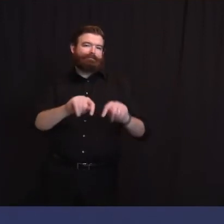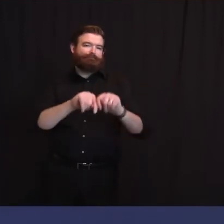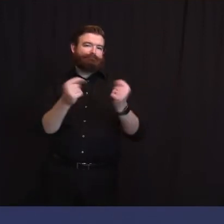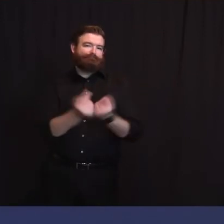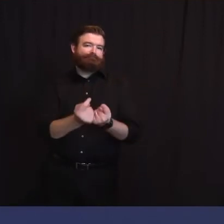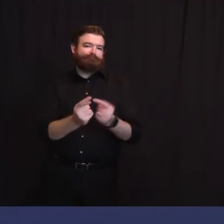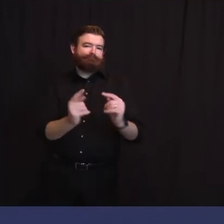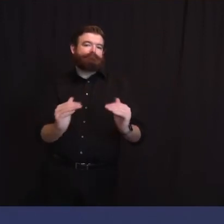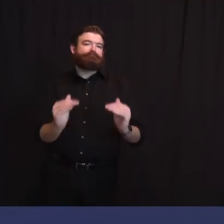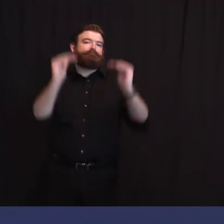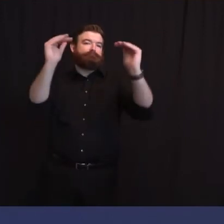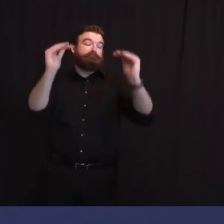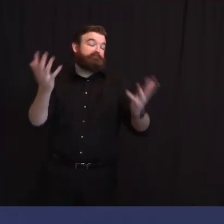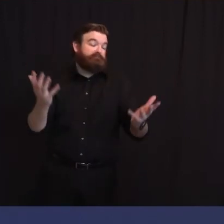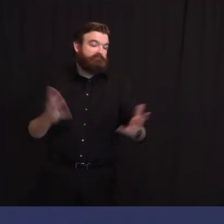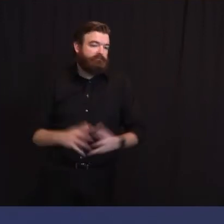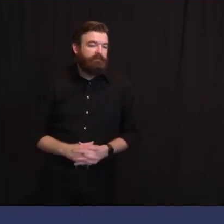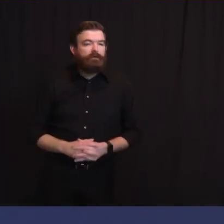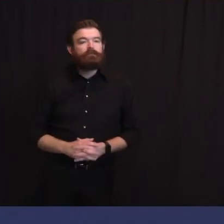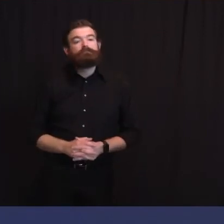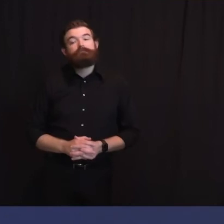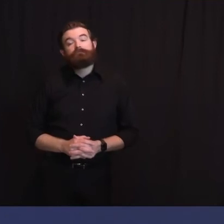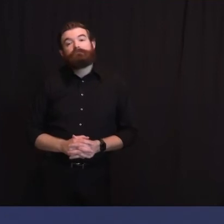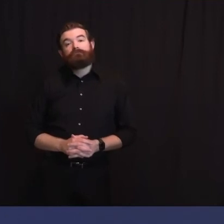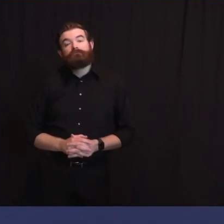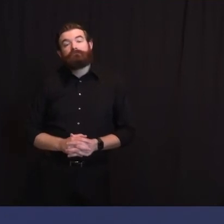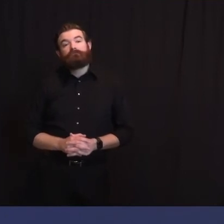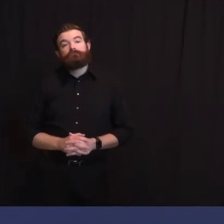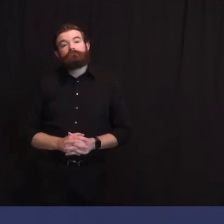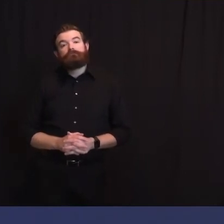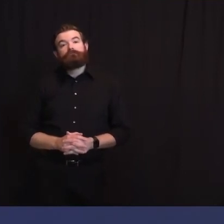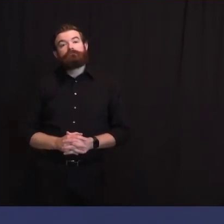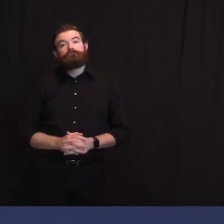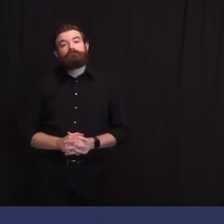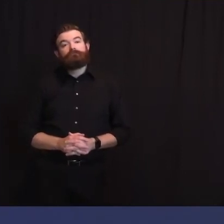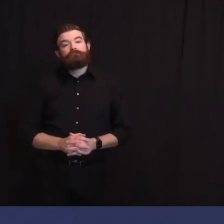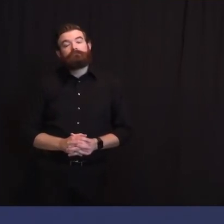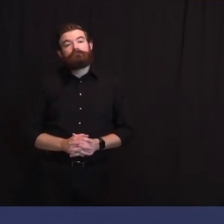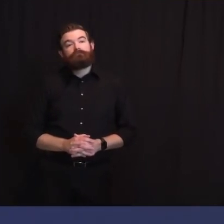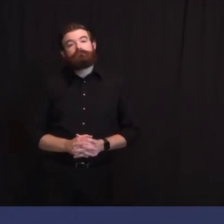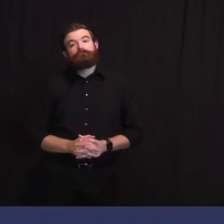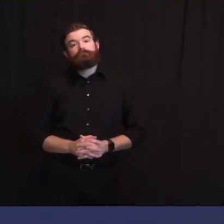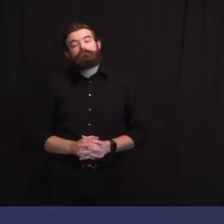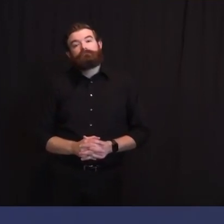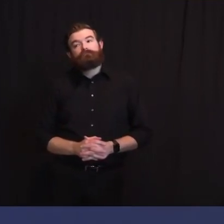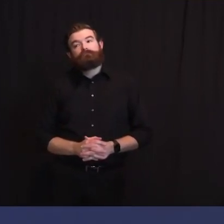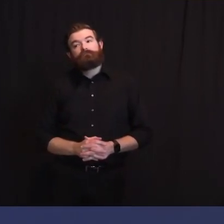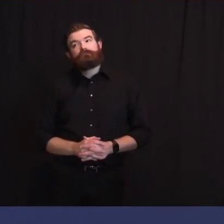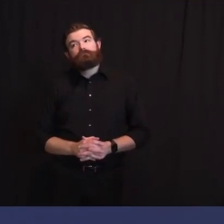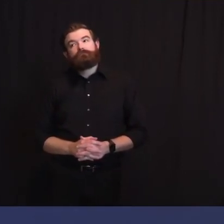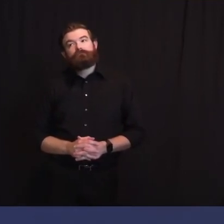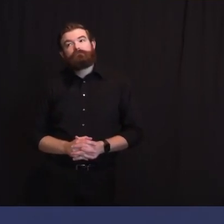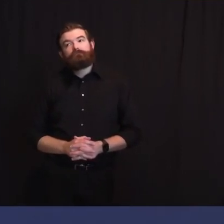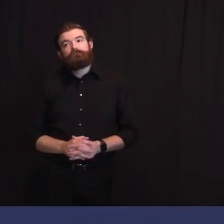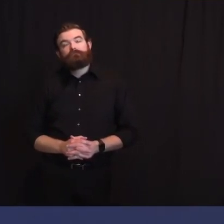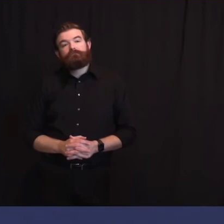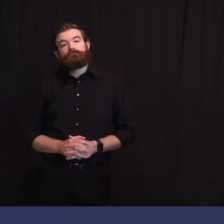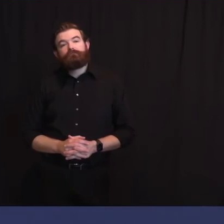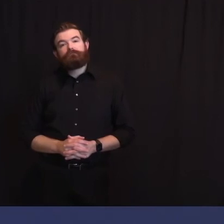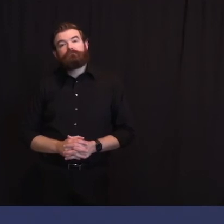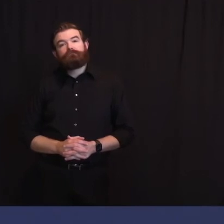of Environmental Protection to retirement. Outstanding job. Sean LaTourette, outstanding leader right now, as